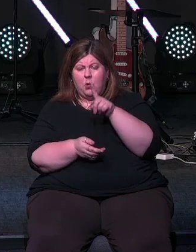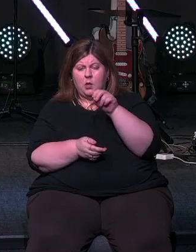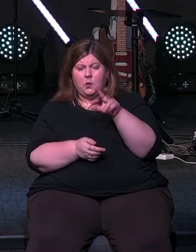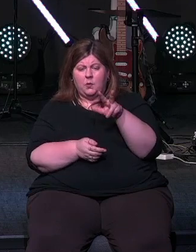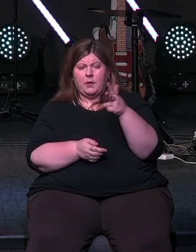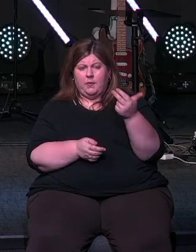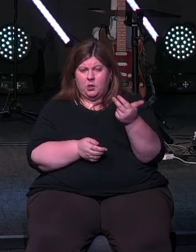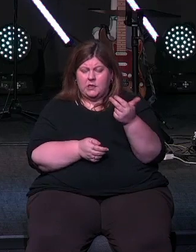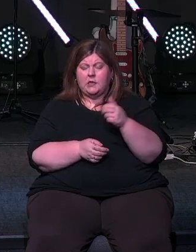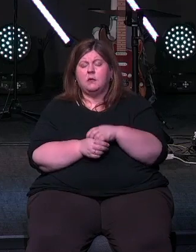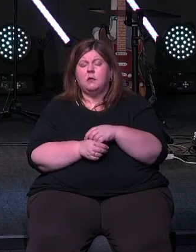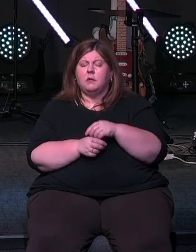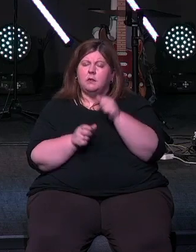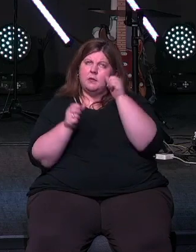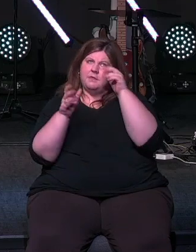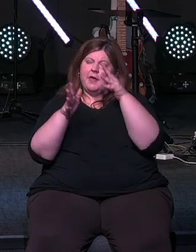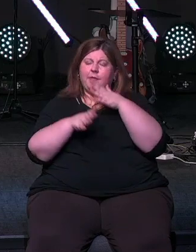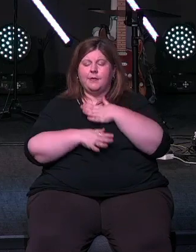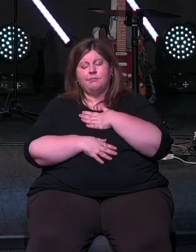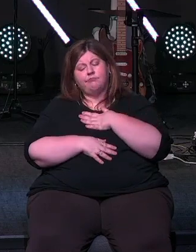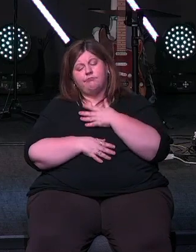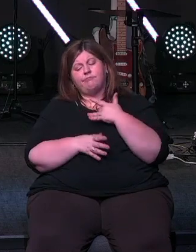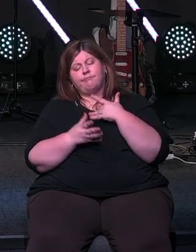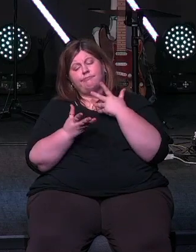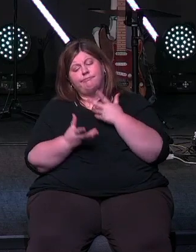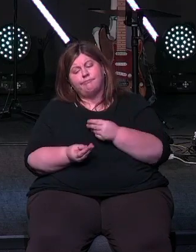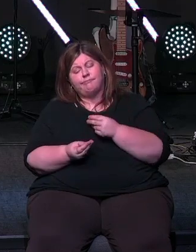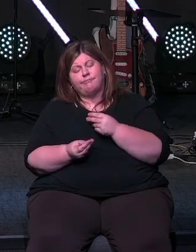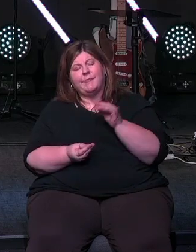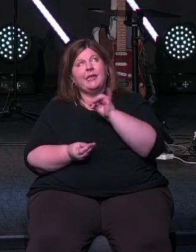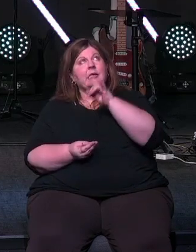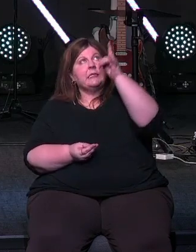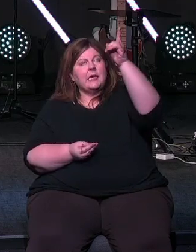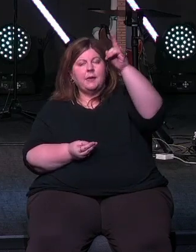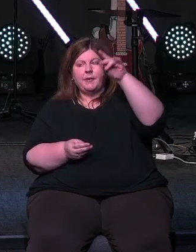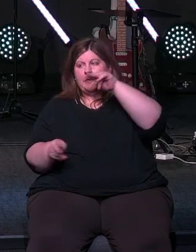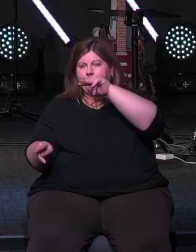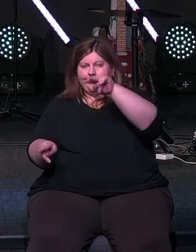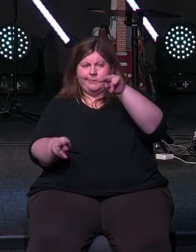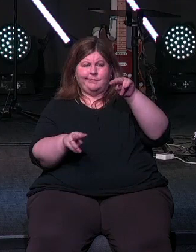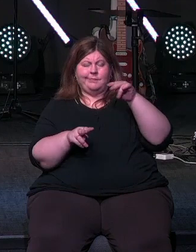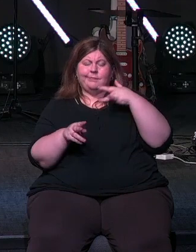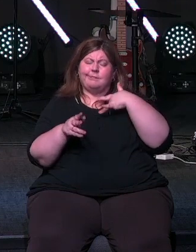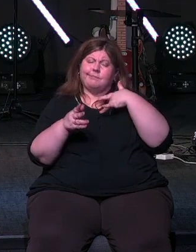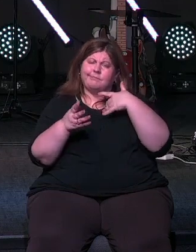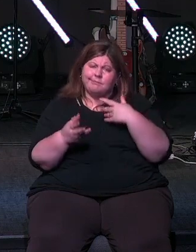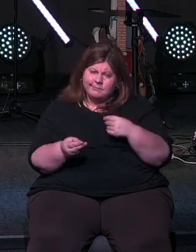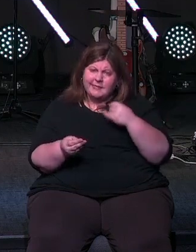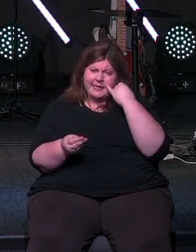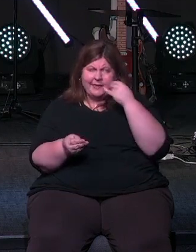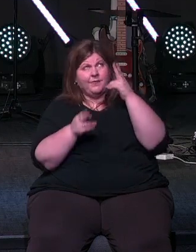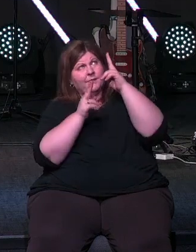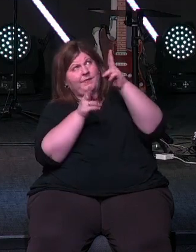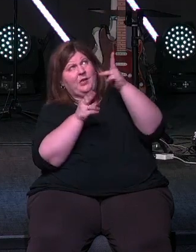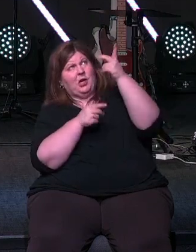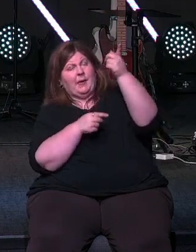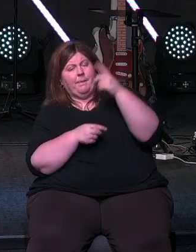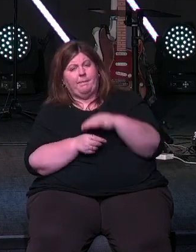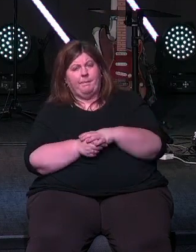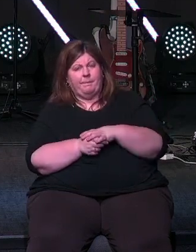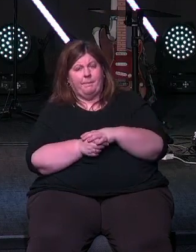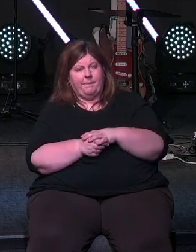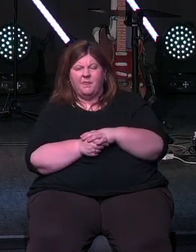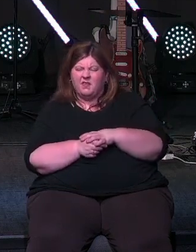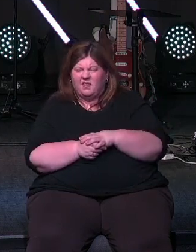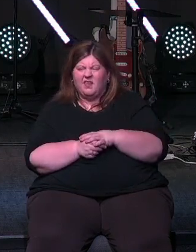"As a father has compassion on his children, so the Lord has compassion on those who fear him." The disciples would have